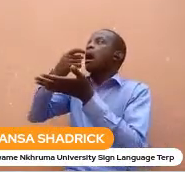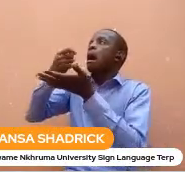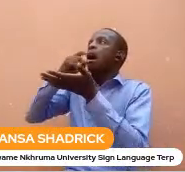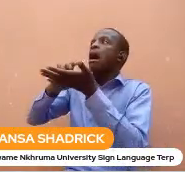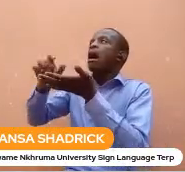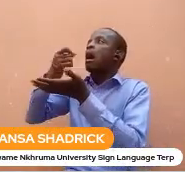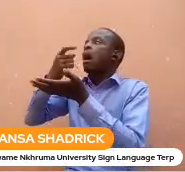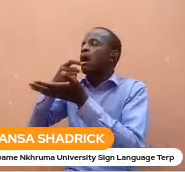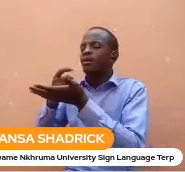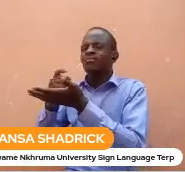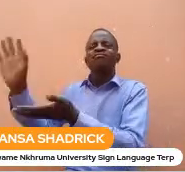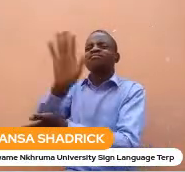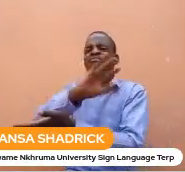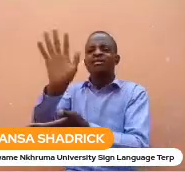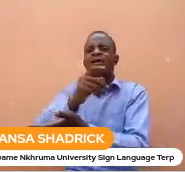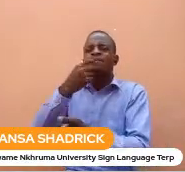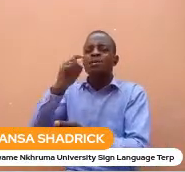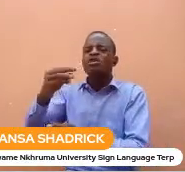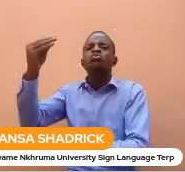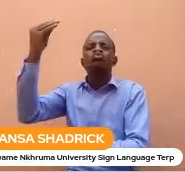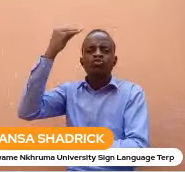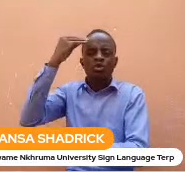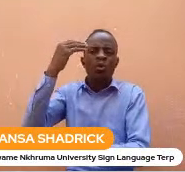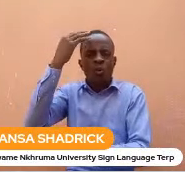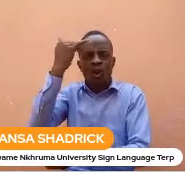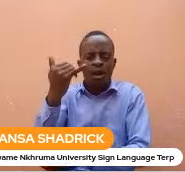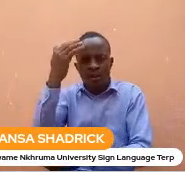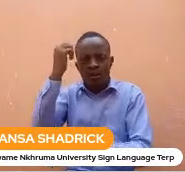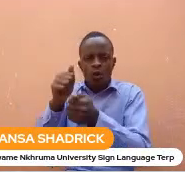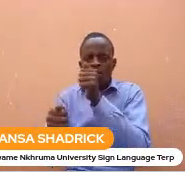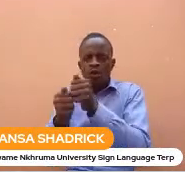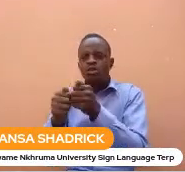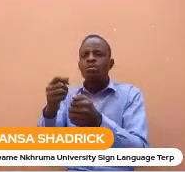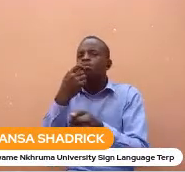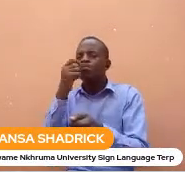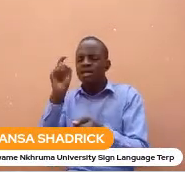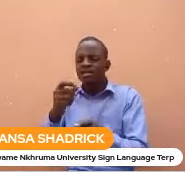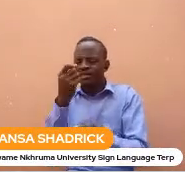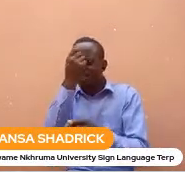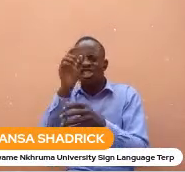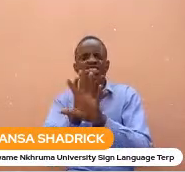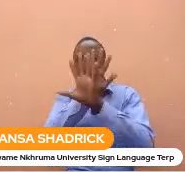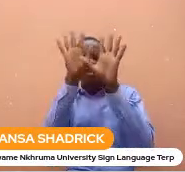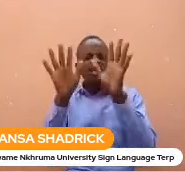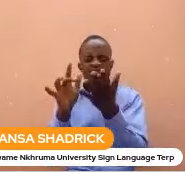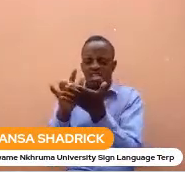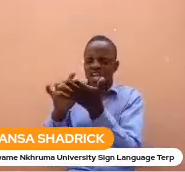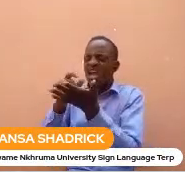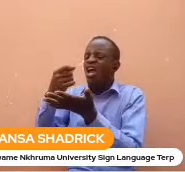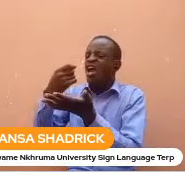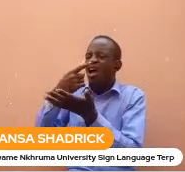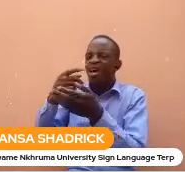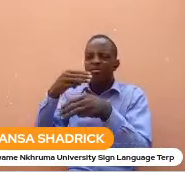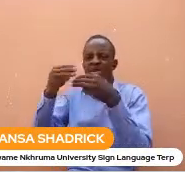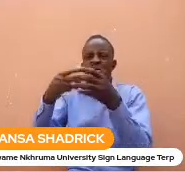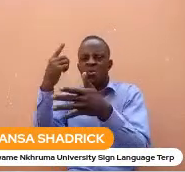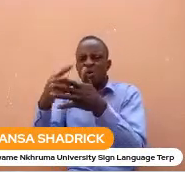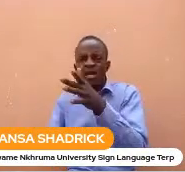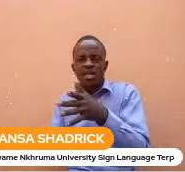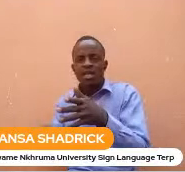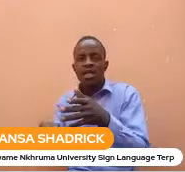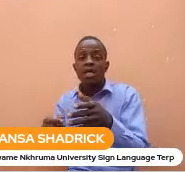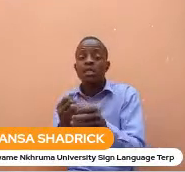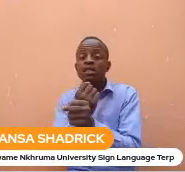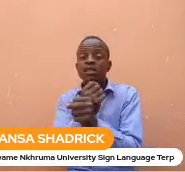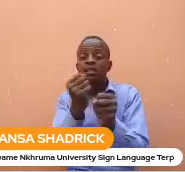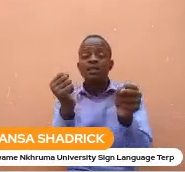them, and they need to be able to understand what contraceptives mean, how it speaks to safer sex. Yeah, so